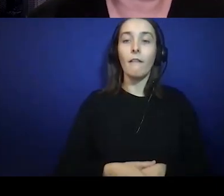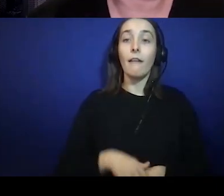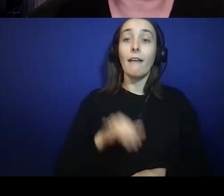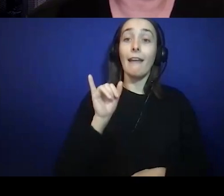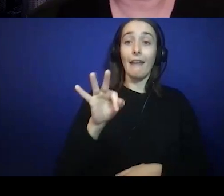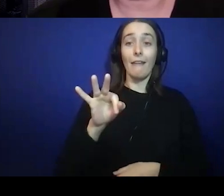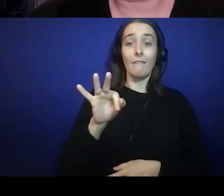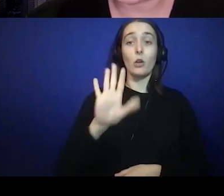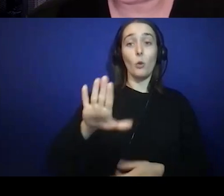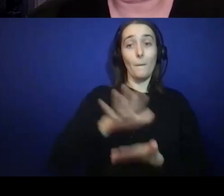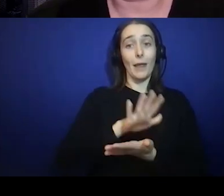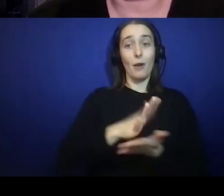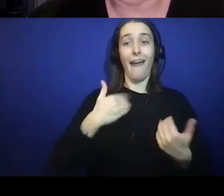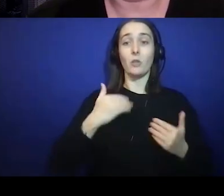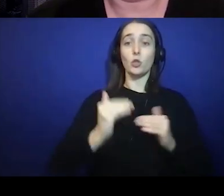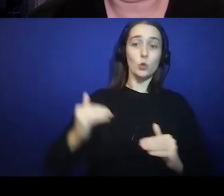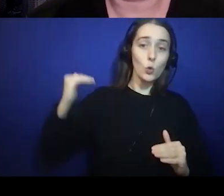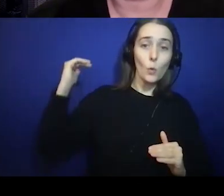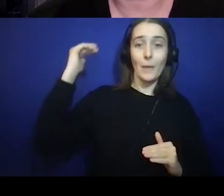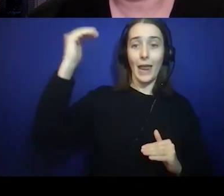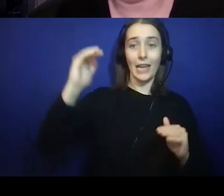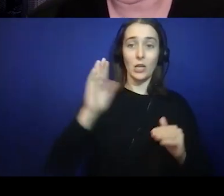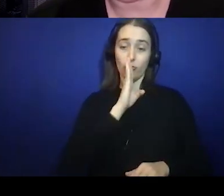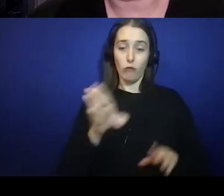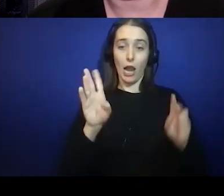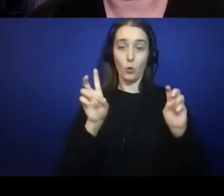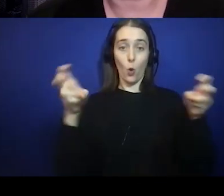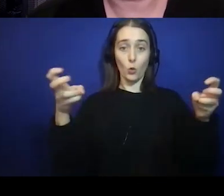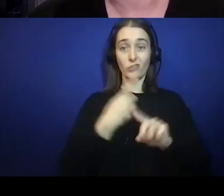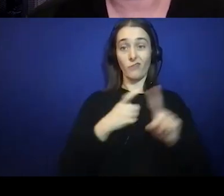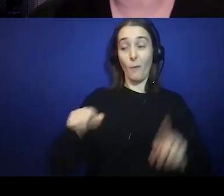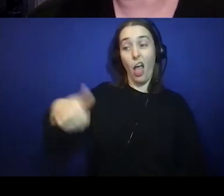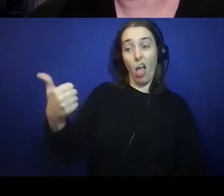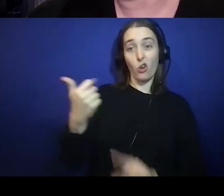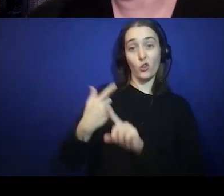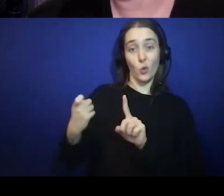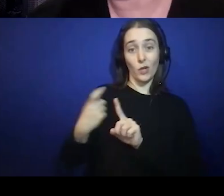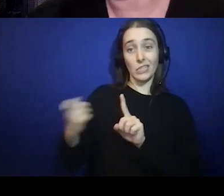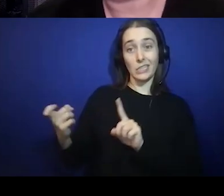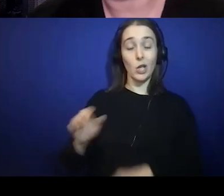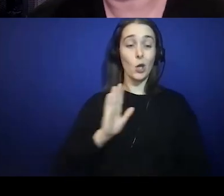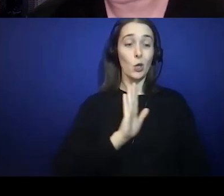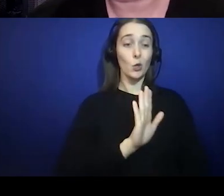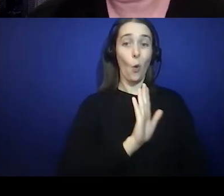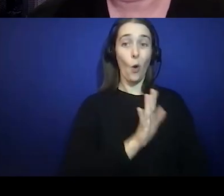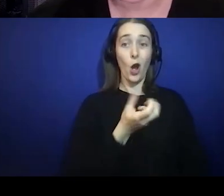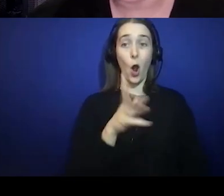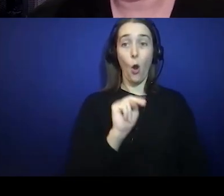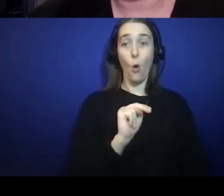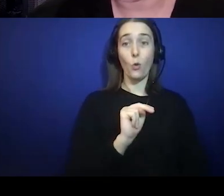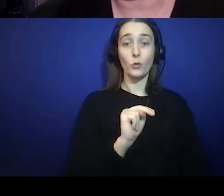paper has too many quotations or direct quotations from other sources, your own voice is likely to get